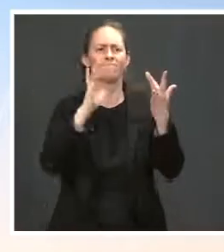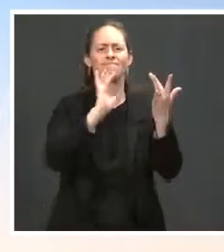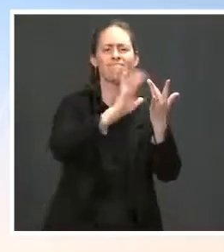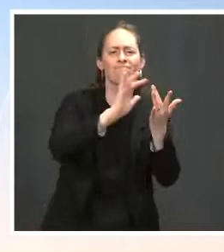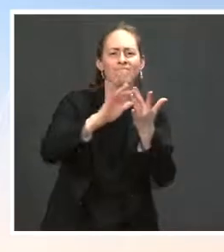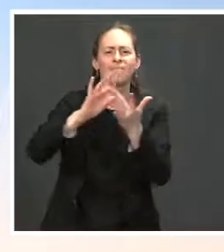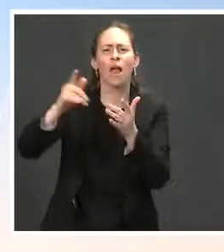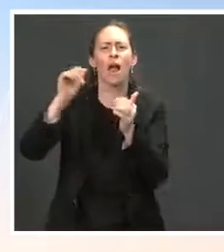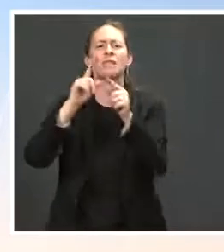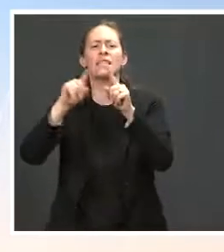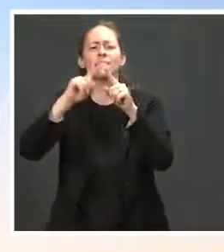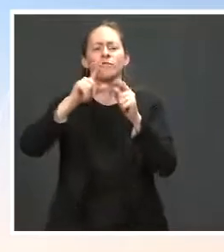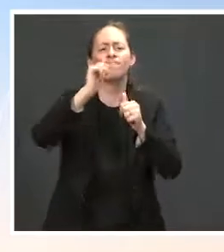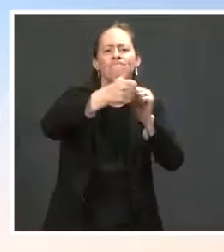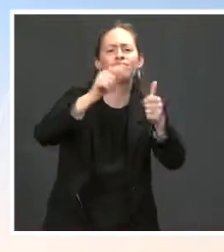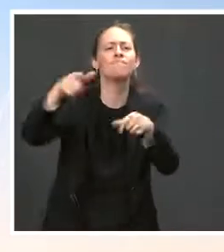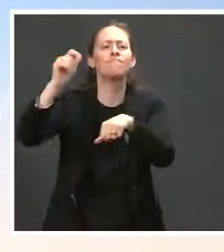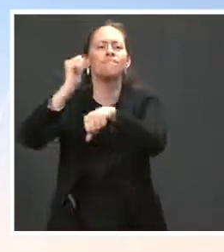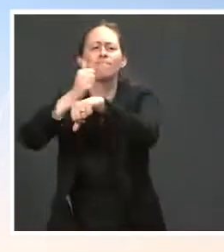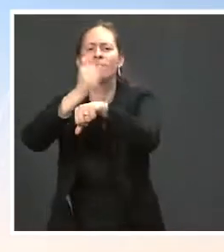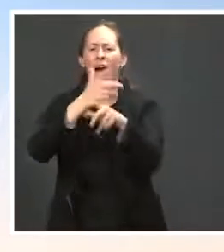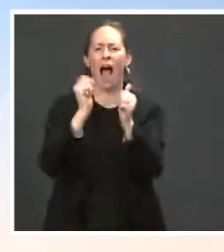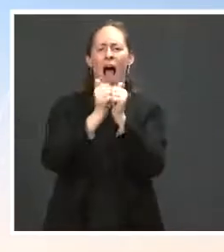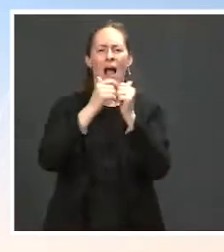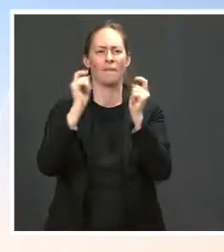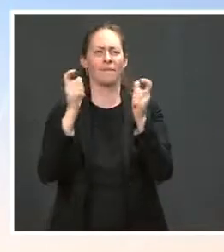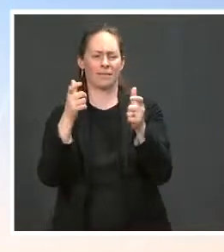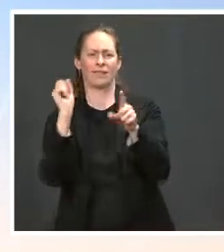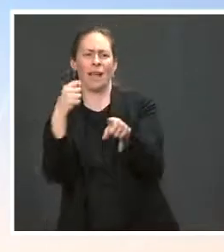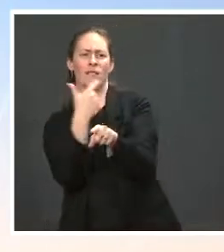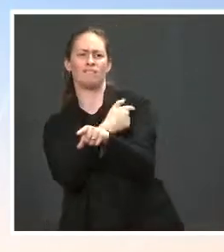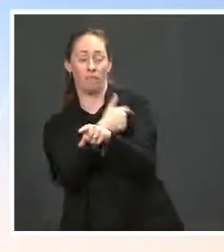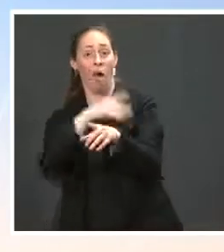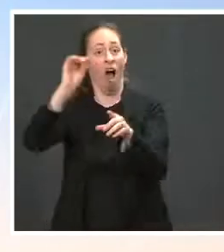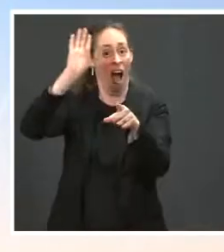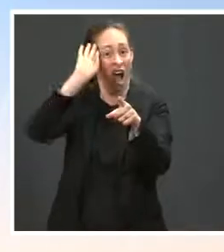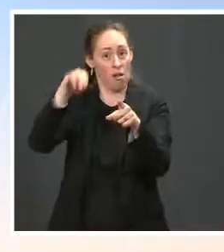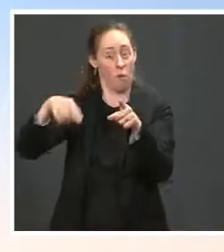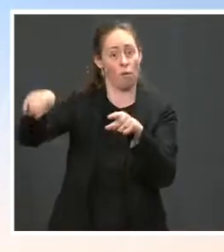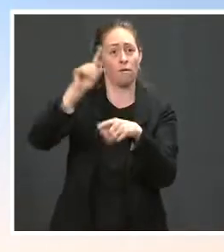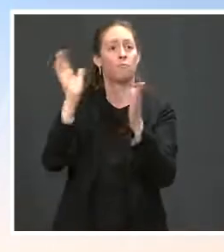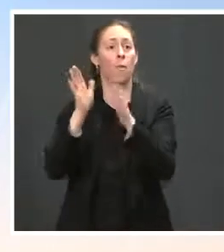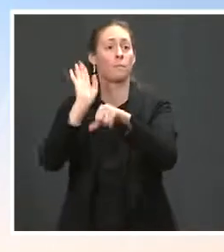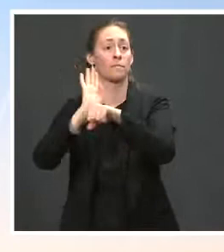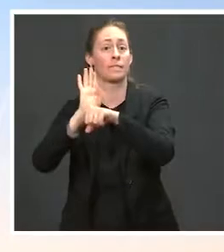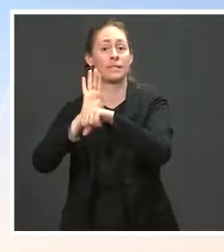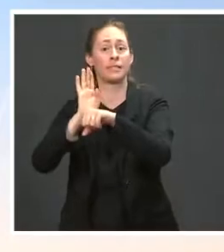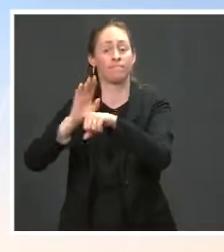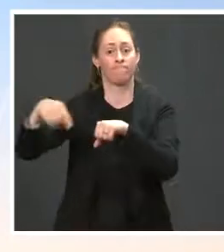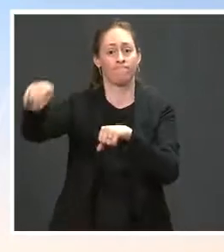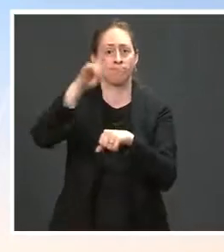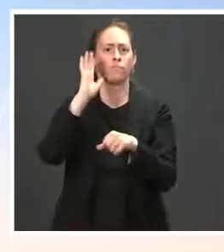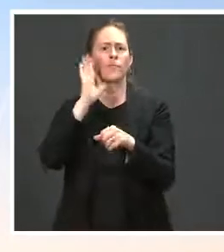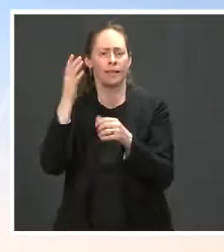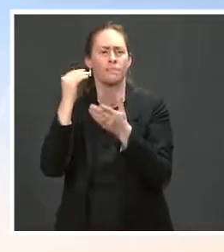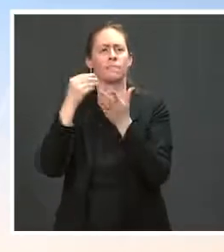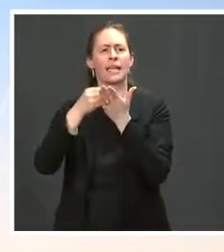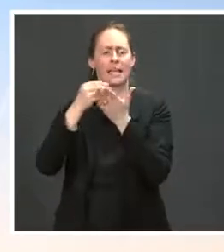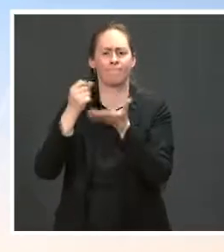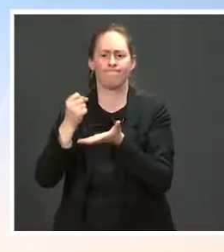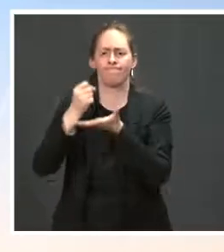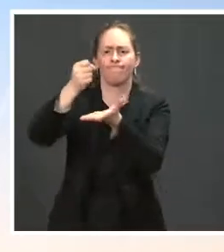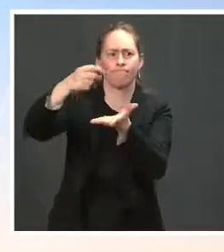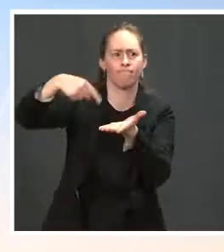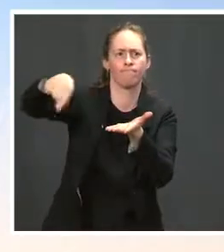vaccinated. That includes a tax credit for small and medium-sized businesses to fully offset the cost of paid leave for employees to